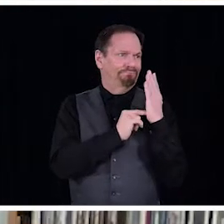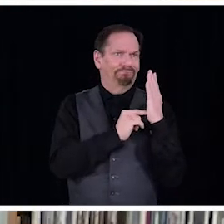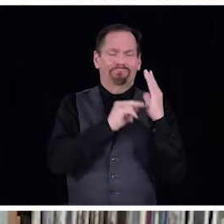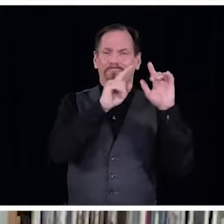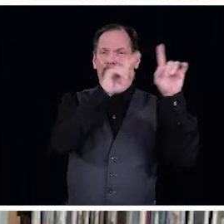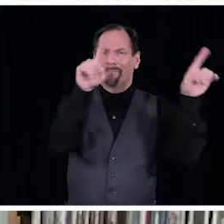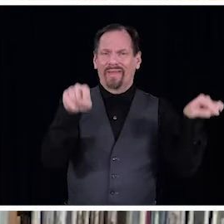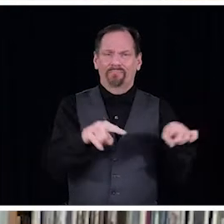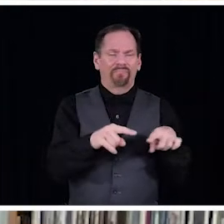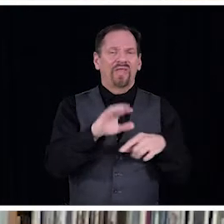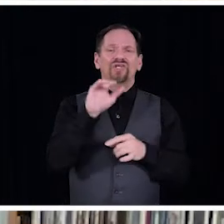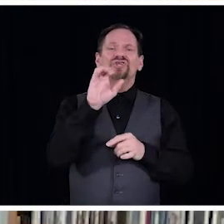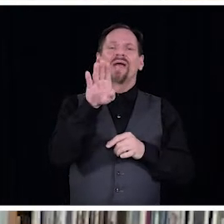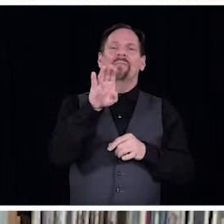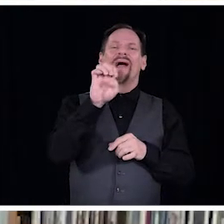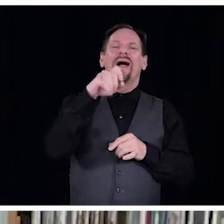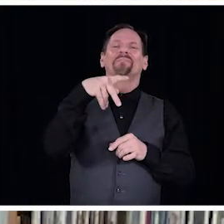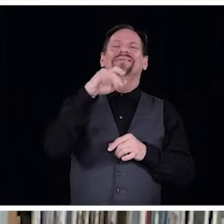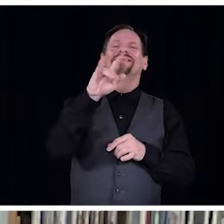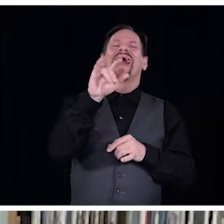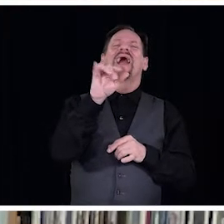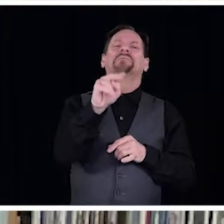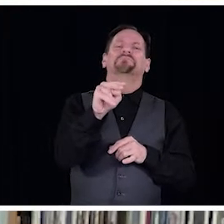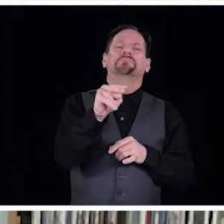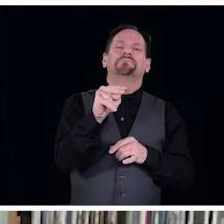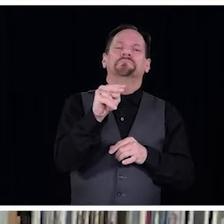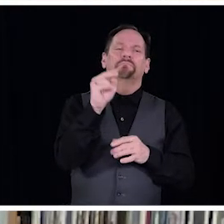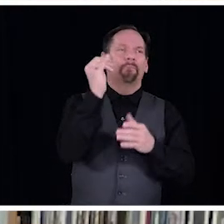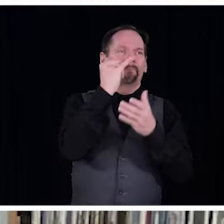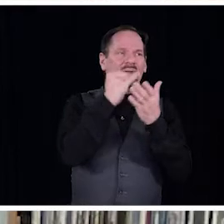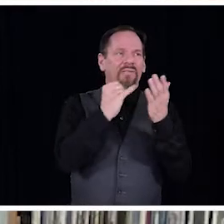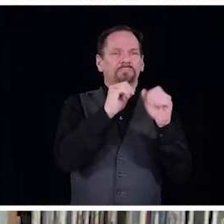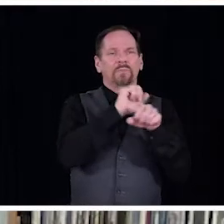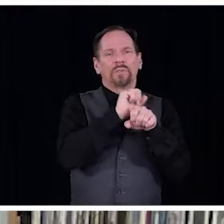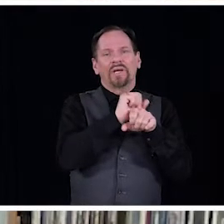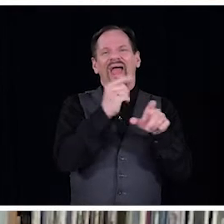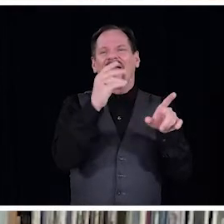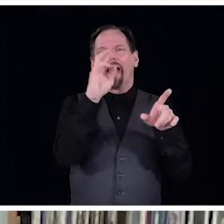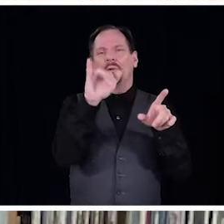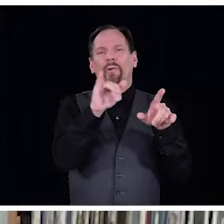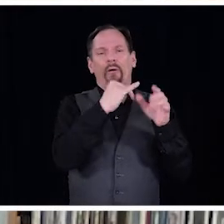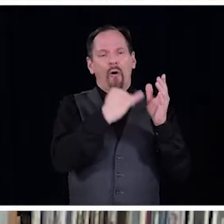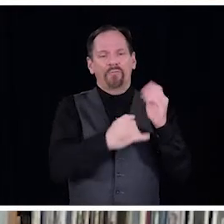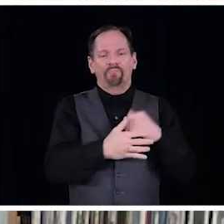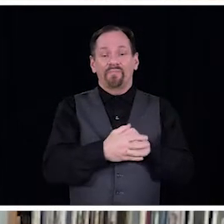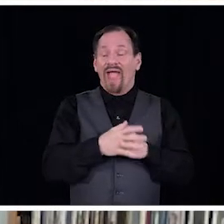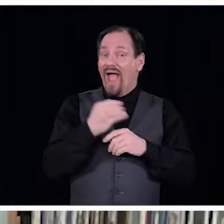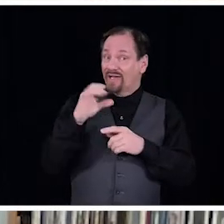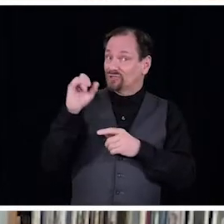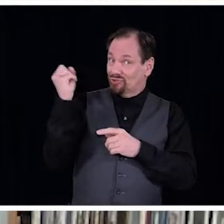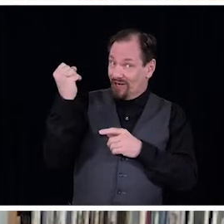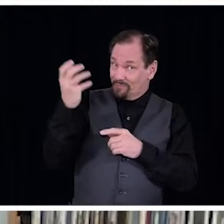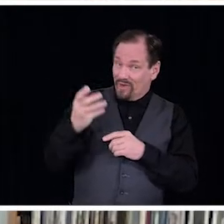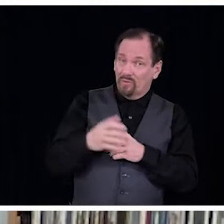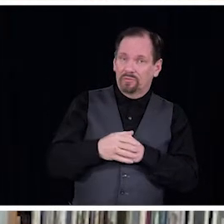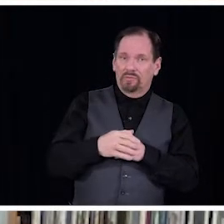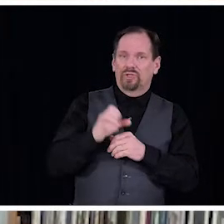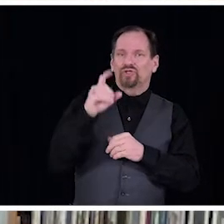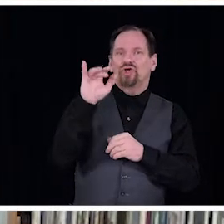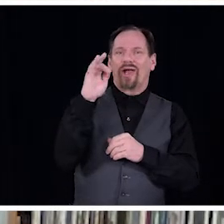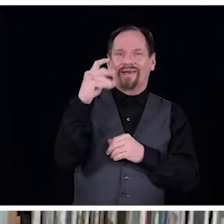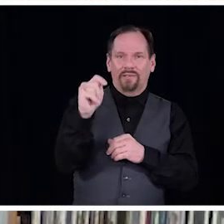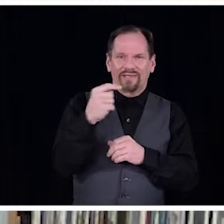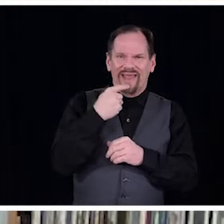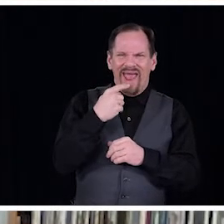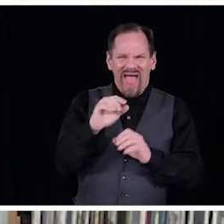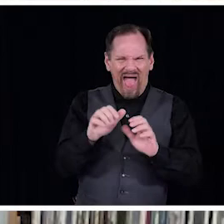Jacob Epstein. The catalog was prefaced with a quotation from Shakespeare's sonnet number 65. "How with this